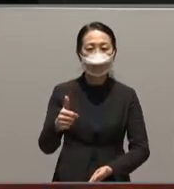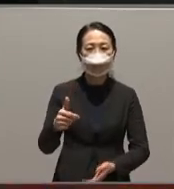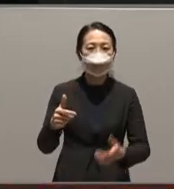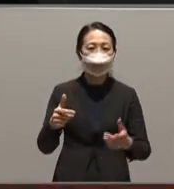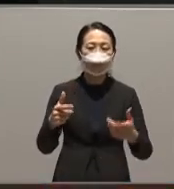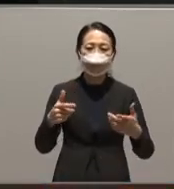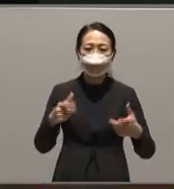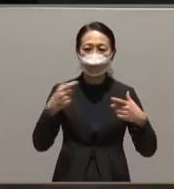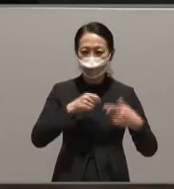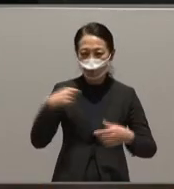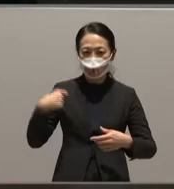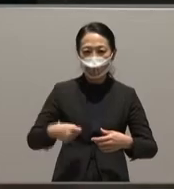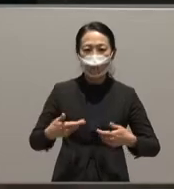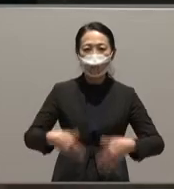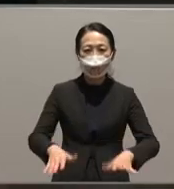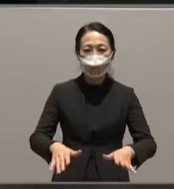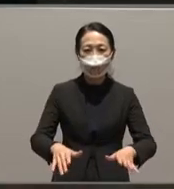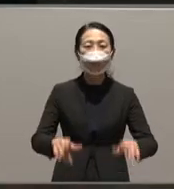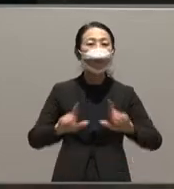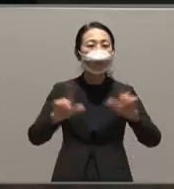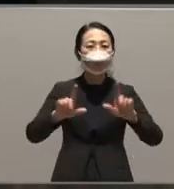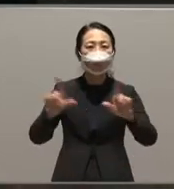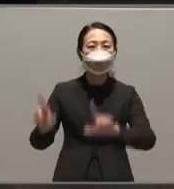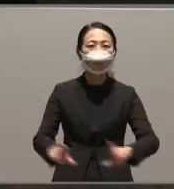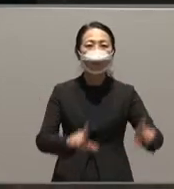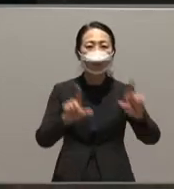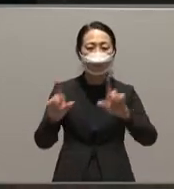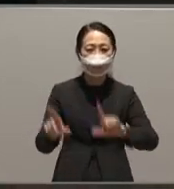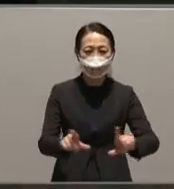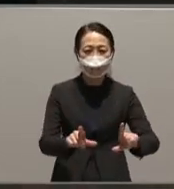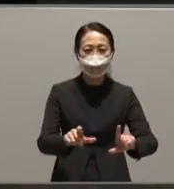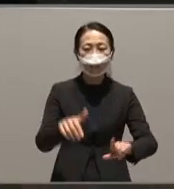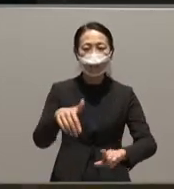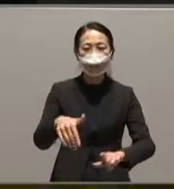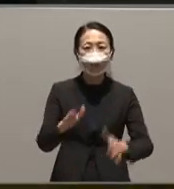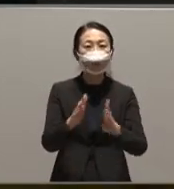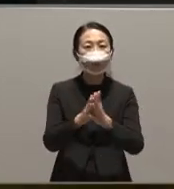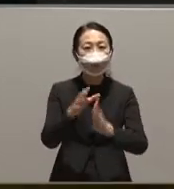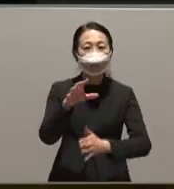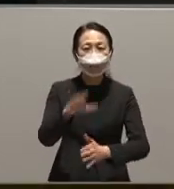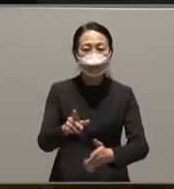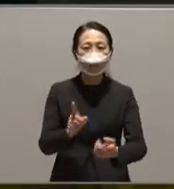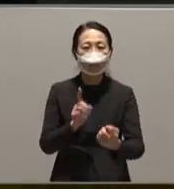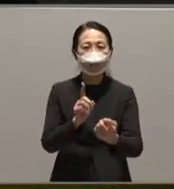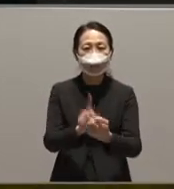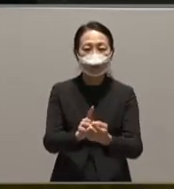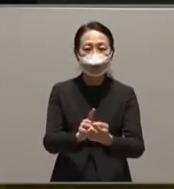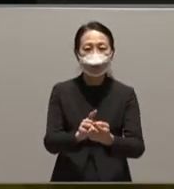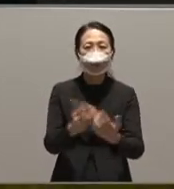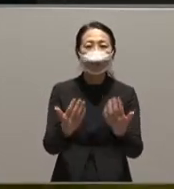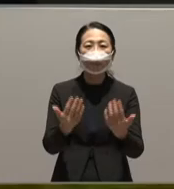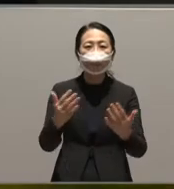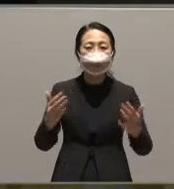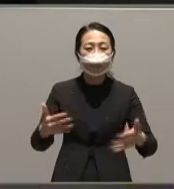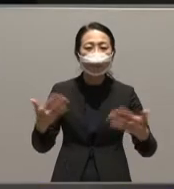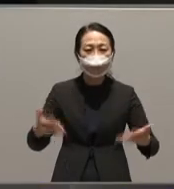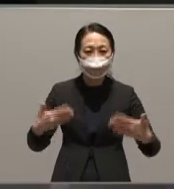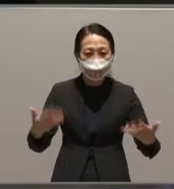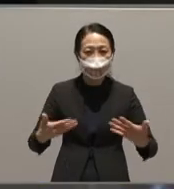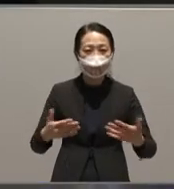practice what he writes about in his books, a pastime known as forest bathing. No literal bathing